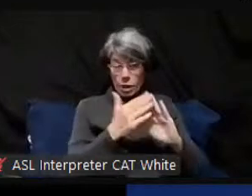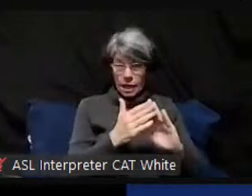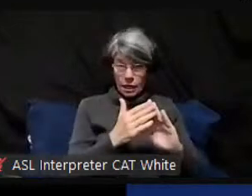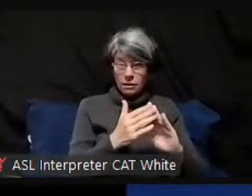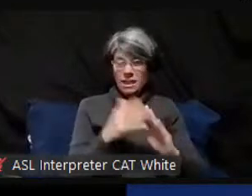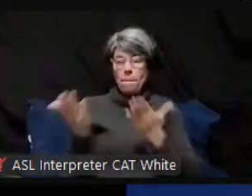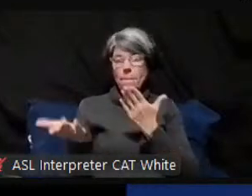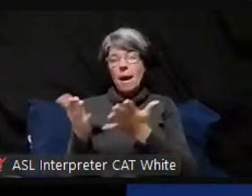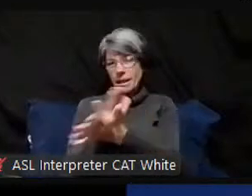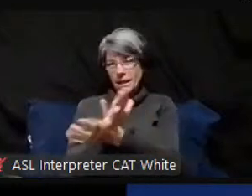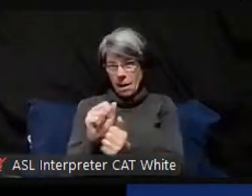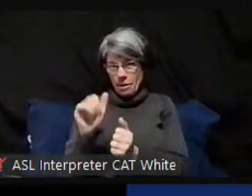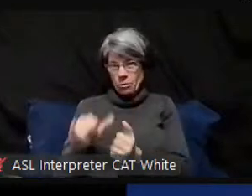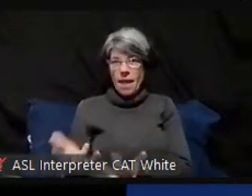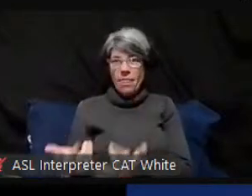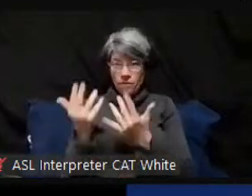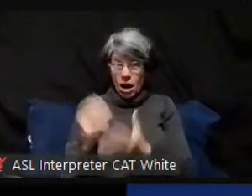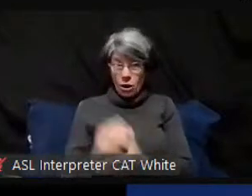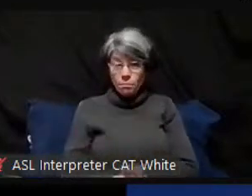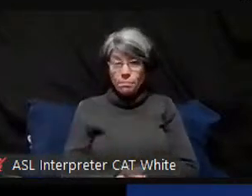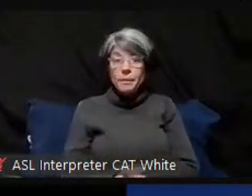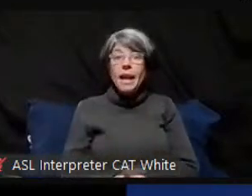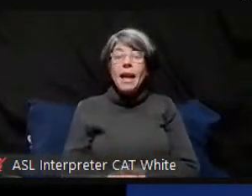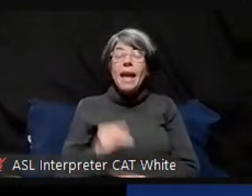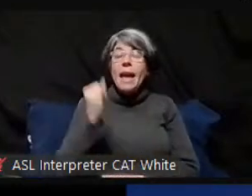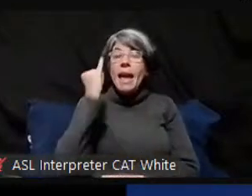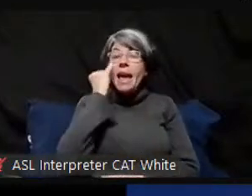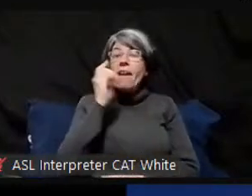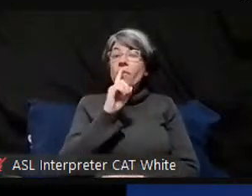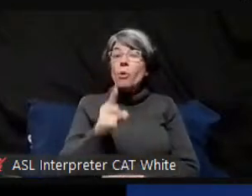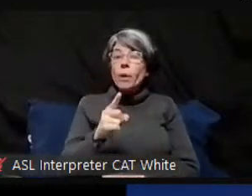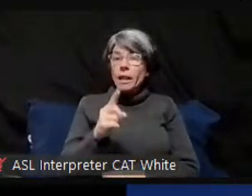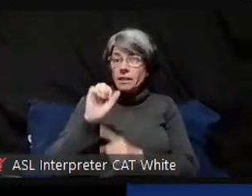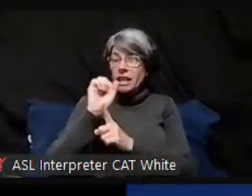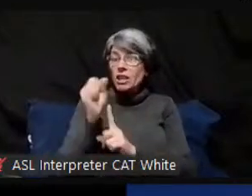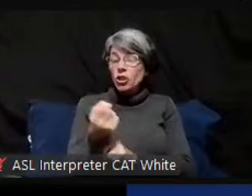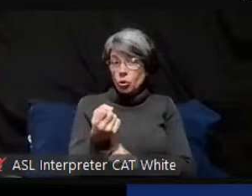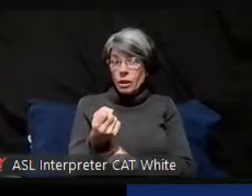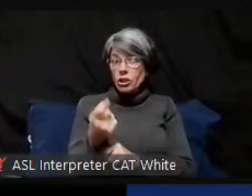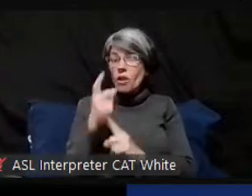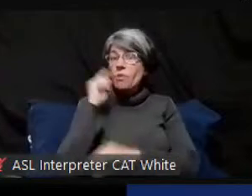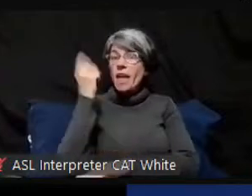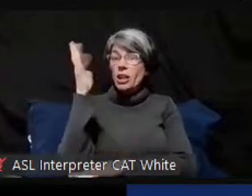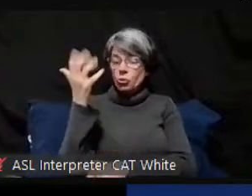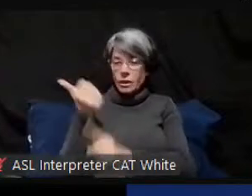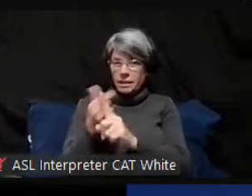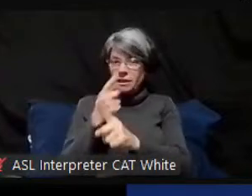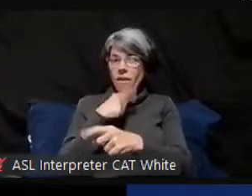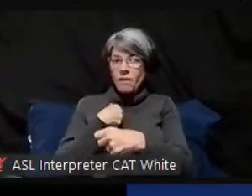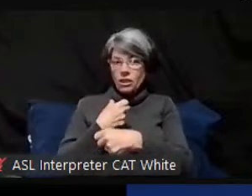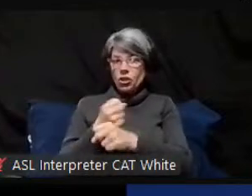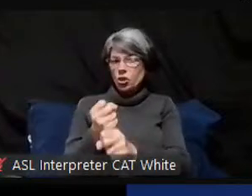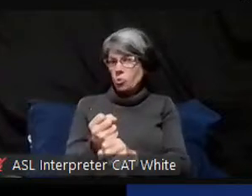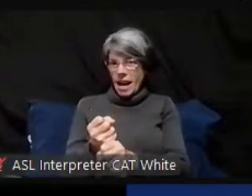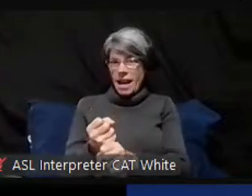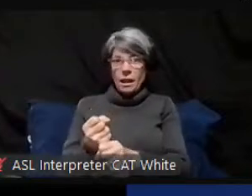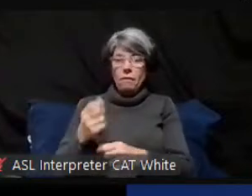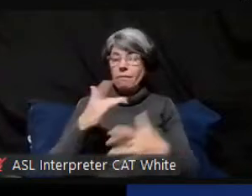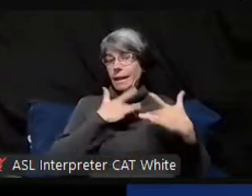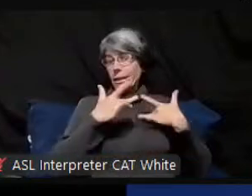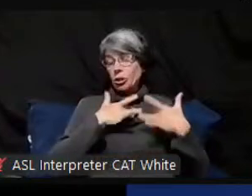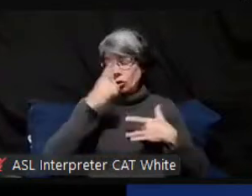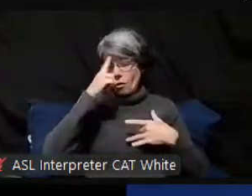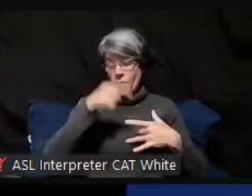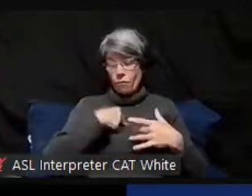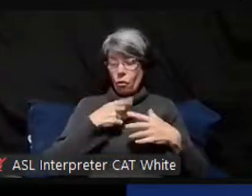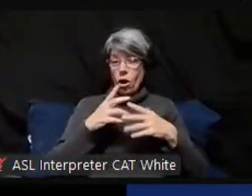been damaged by these fires. If there is a situation in which a tree is creating a concern from a